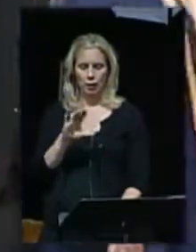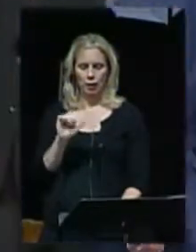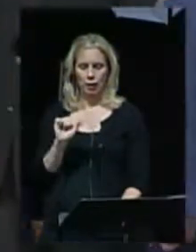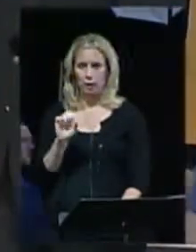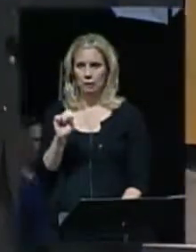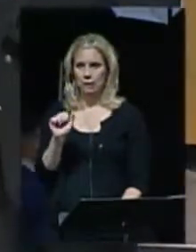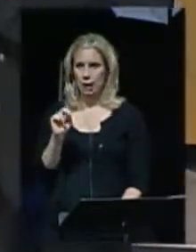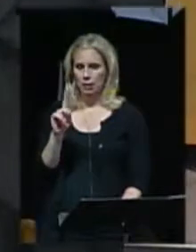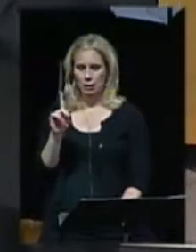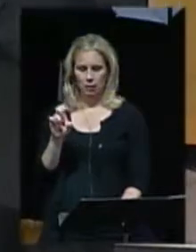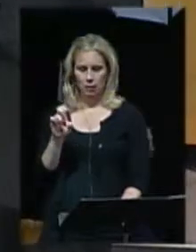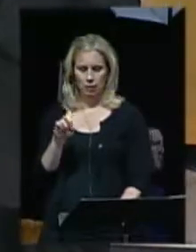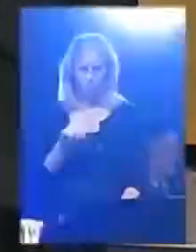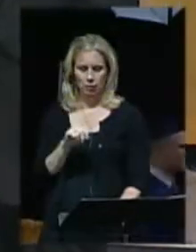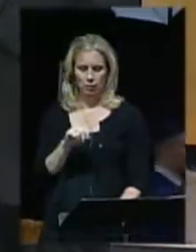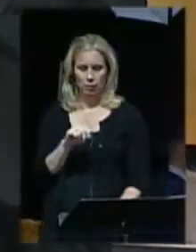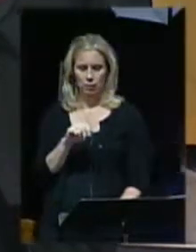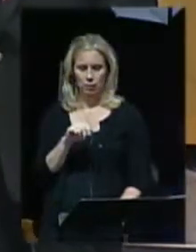Rebecca Sandy.